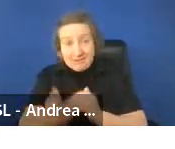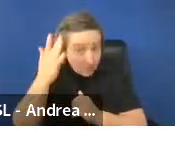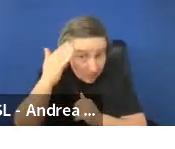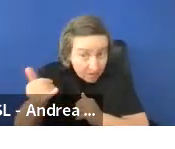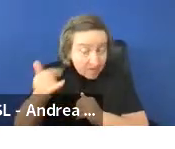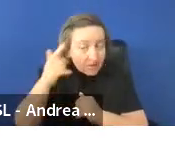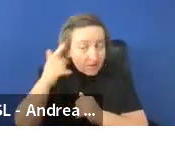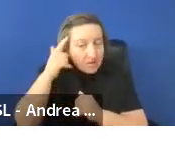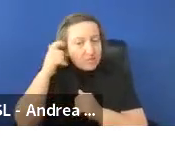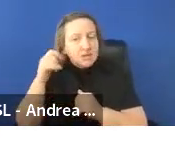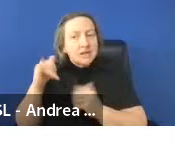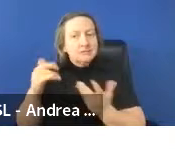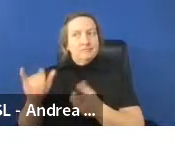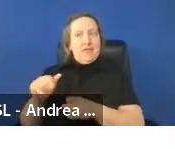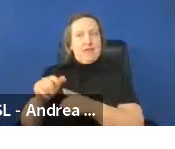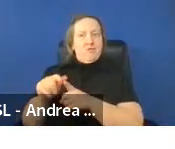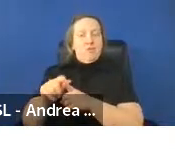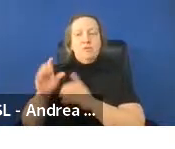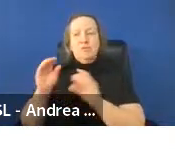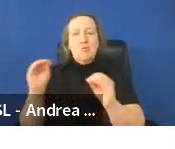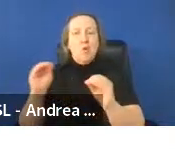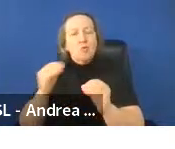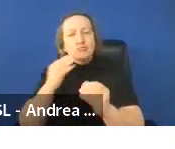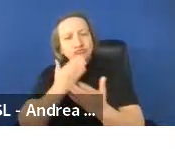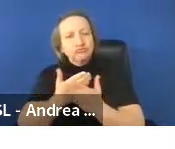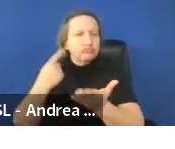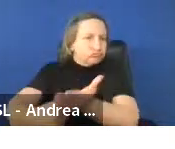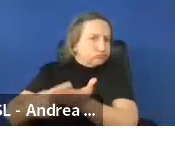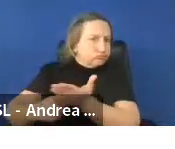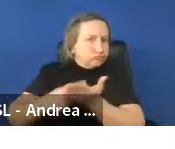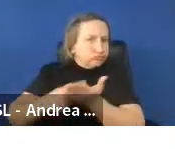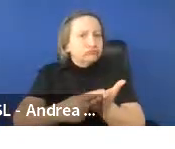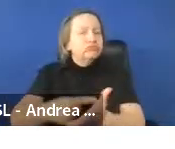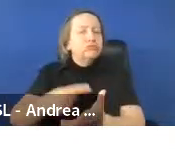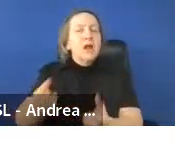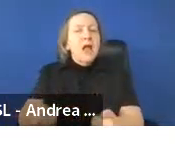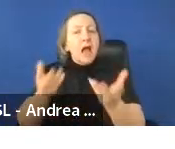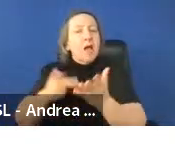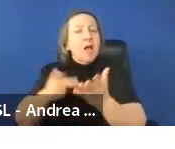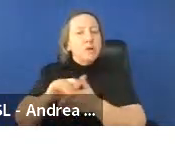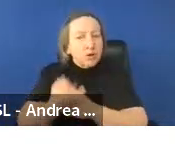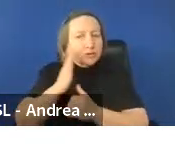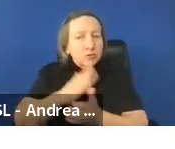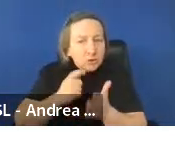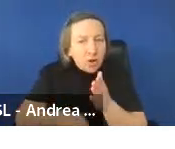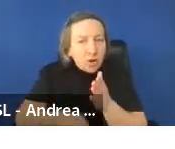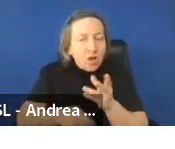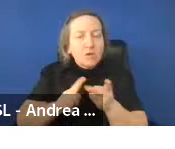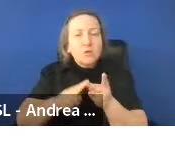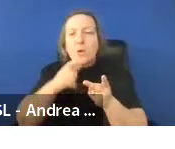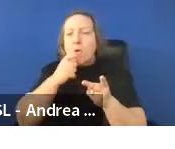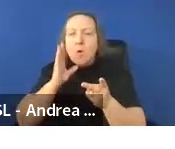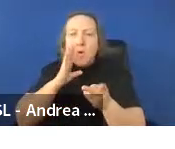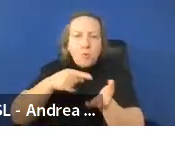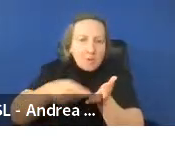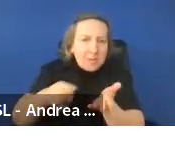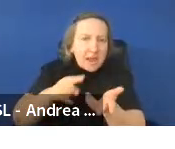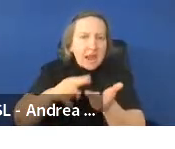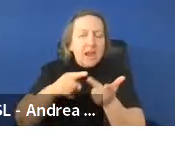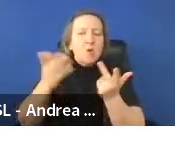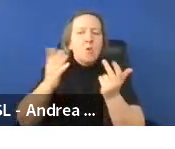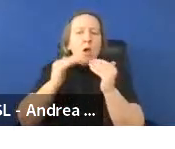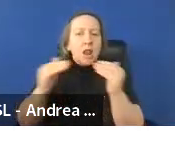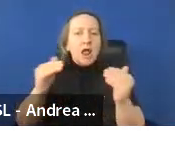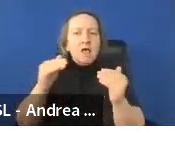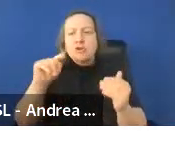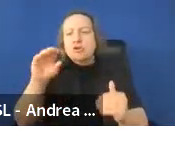in the word of the day, there were no robust conversations about how much the project would cost and who would pay for it and what the level of tolls would